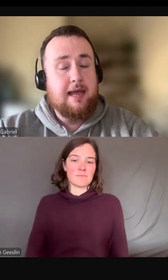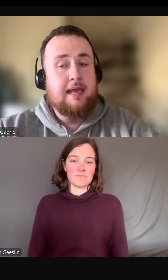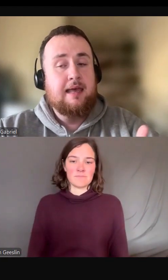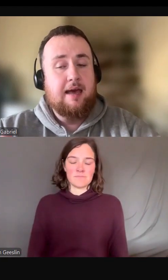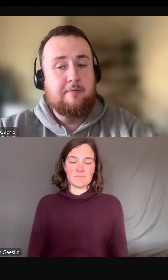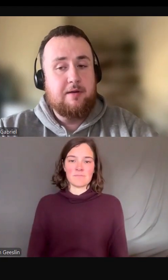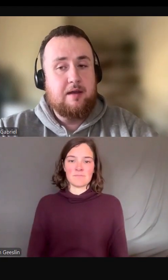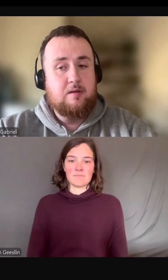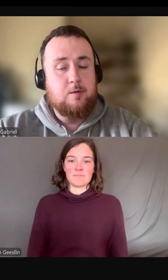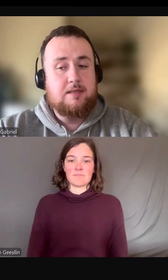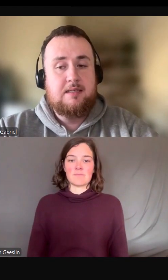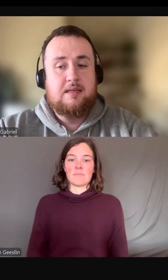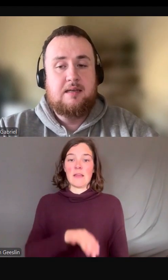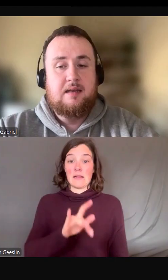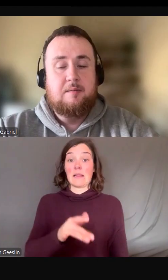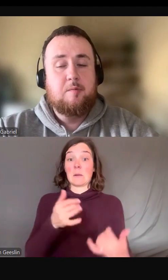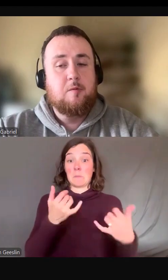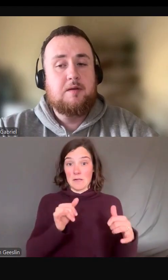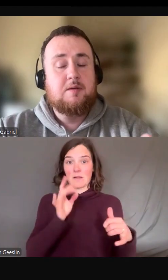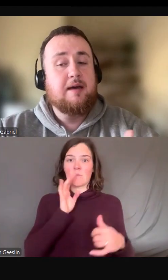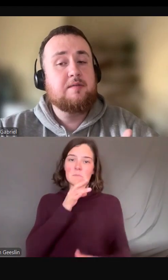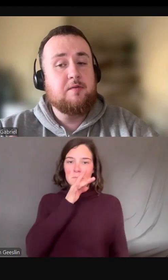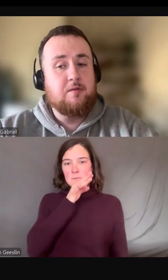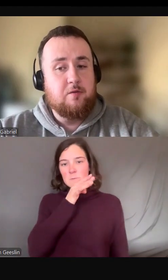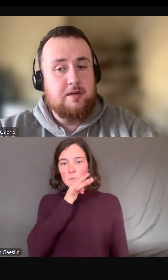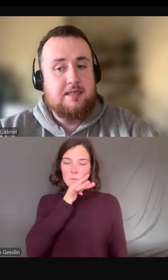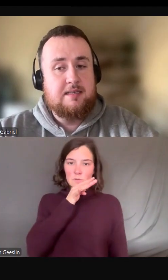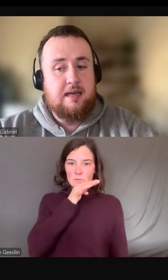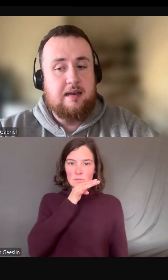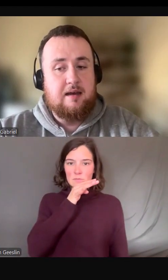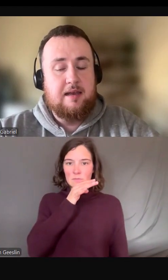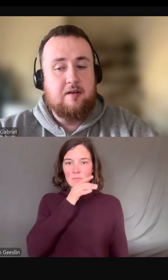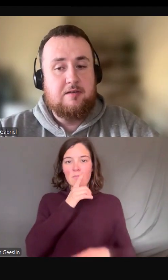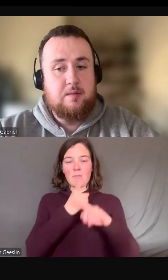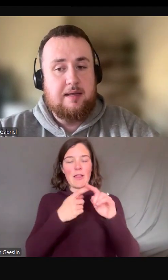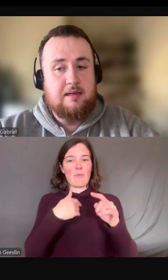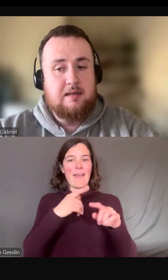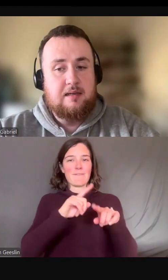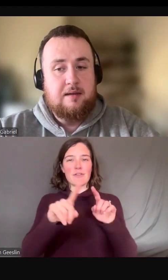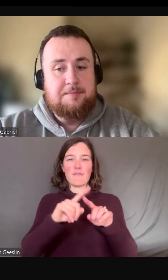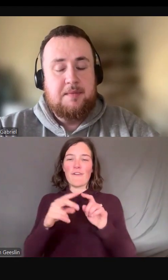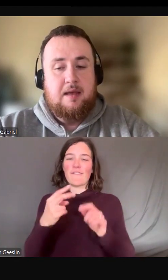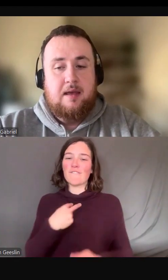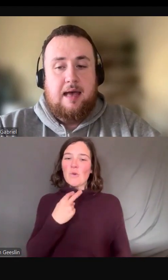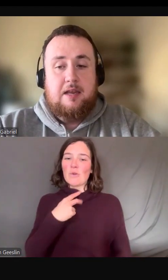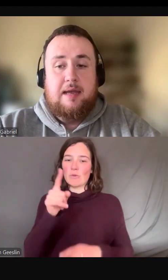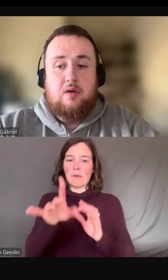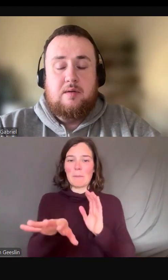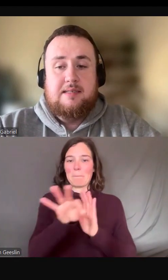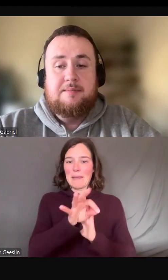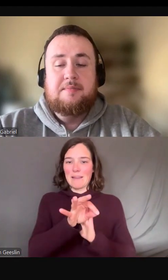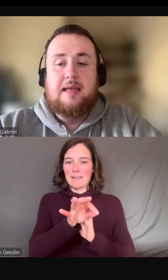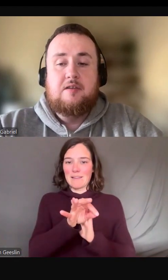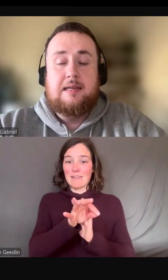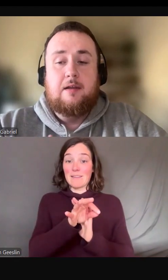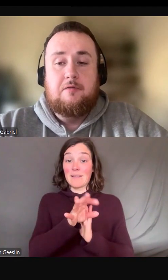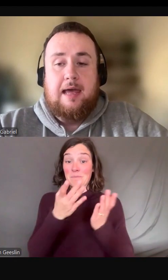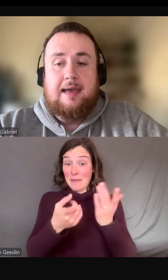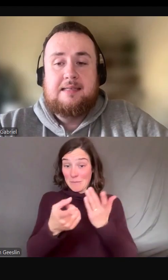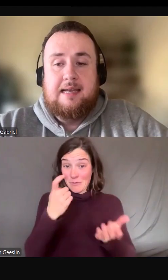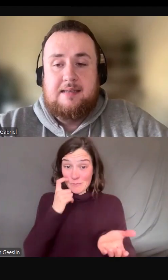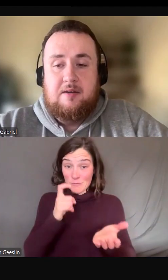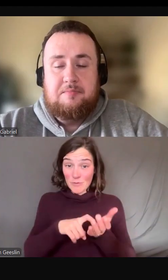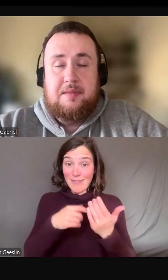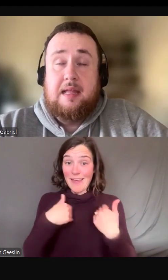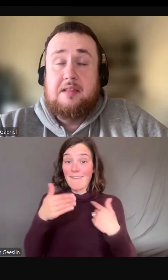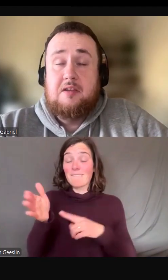play, have it read out to us. But we also have different voices along here as well. And you may notice that there's little flags next